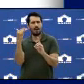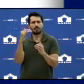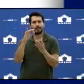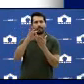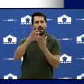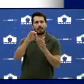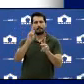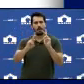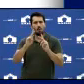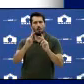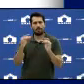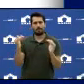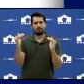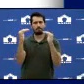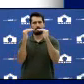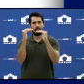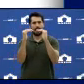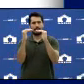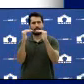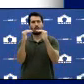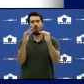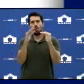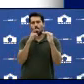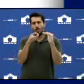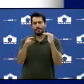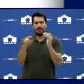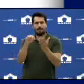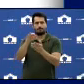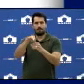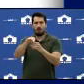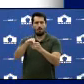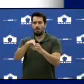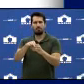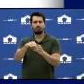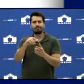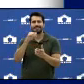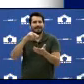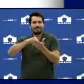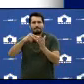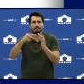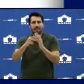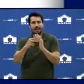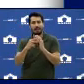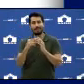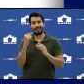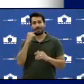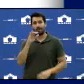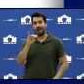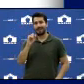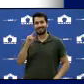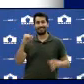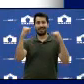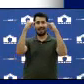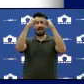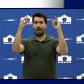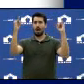the number of folks in each single member district and who they vote for. It does not change the outermost boundary of San Antonio ISD. So we're